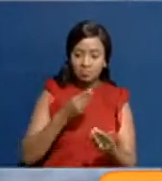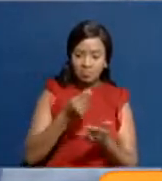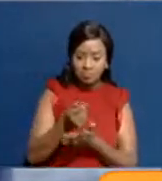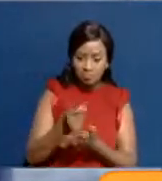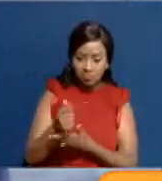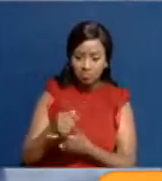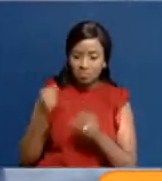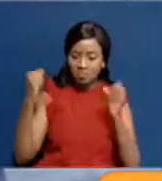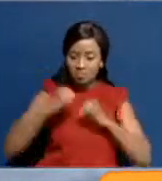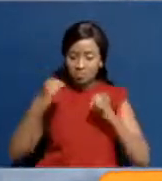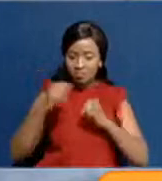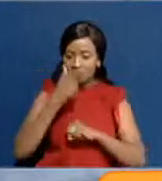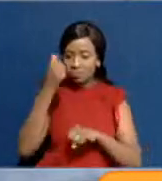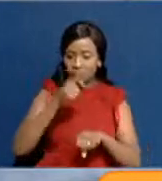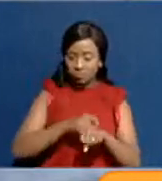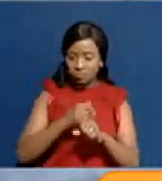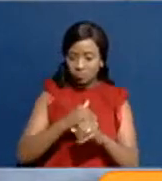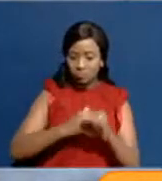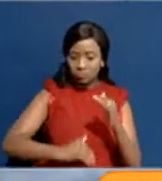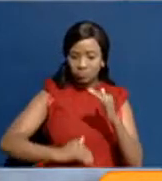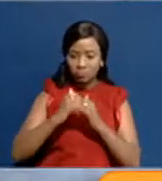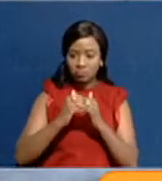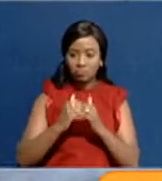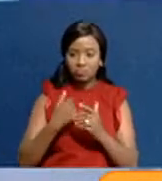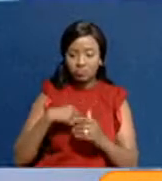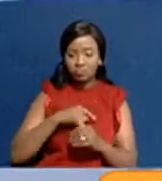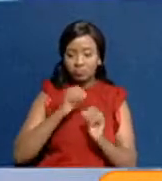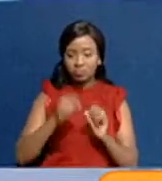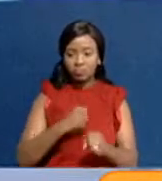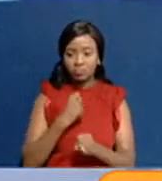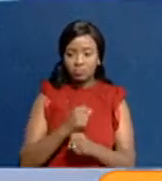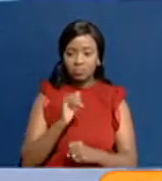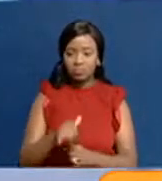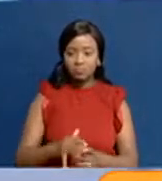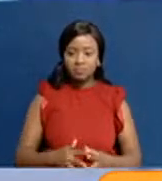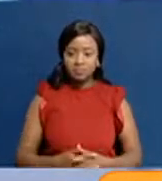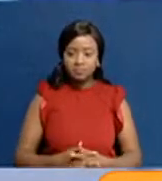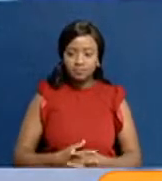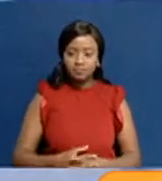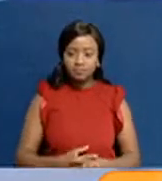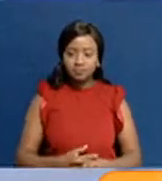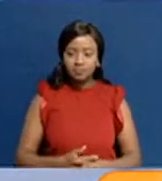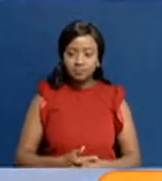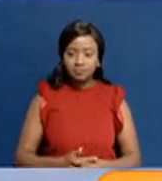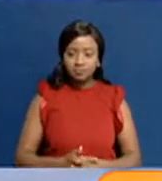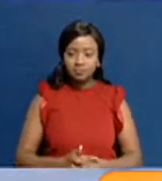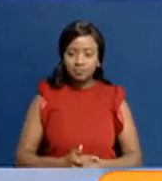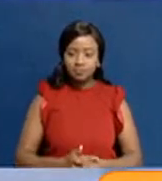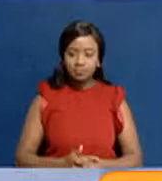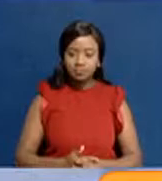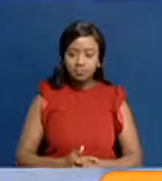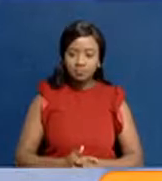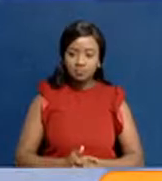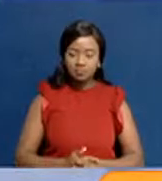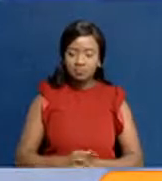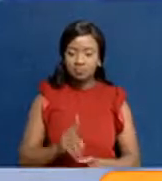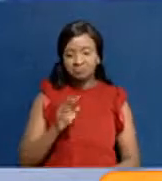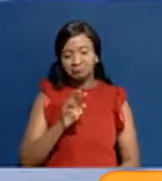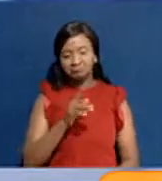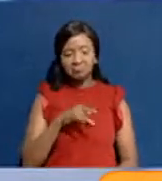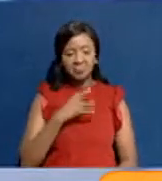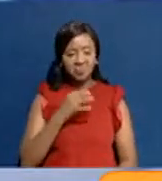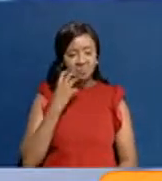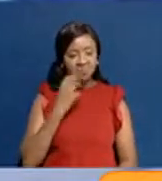them. Because of the timelines, you do it. So I looked at him because I met him along the corridors and I felt so sorry for